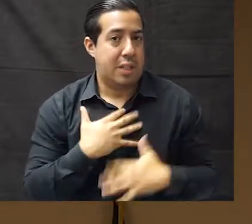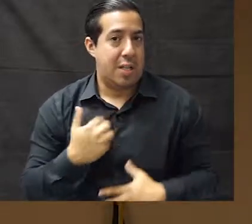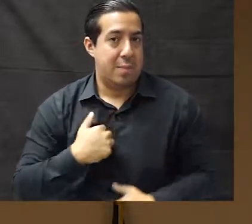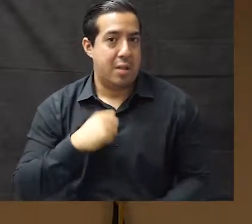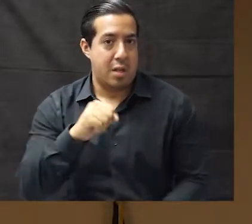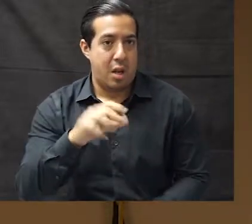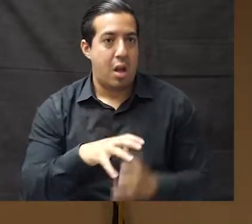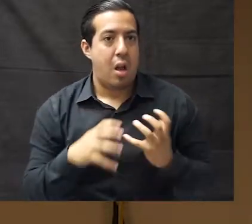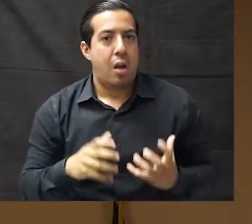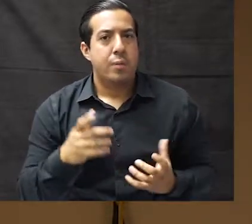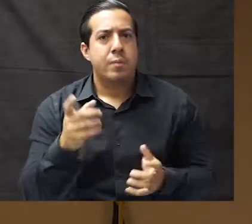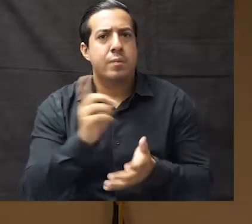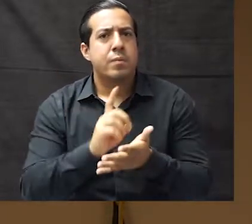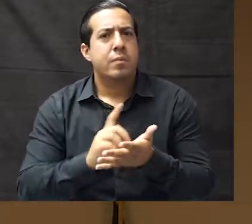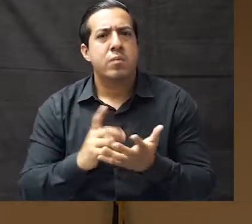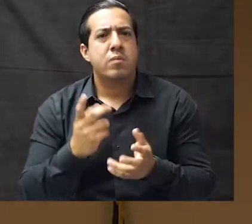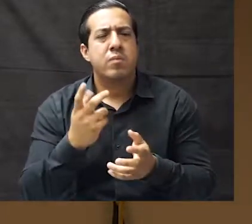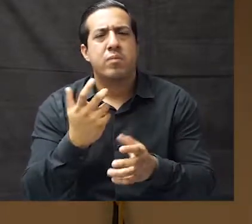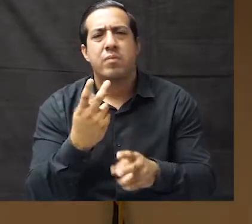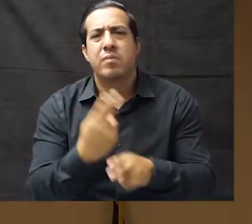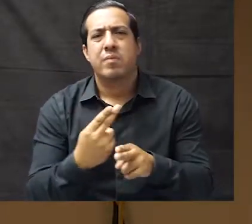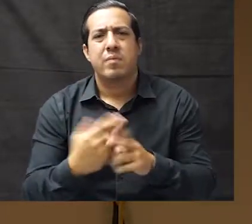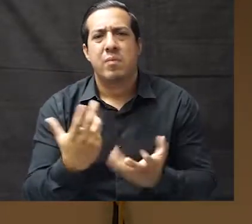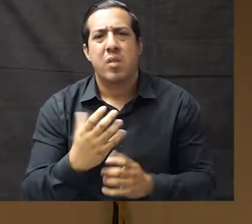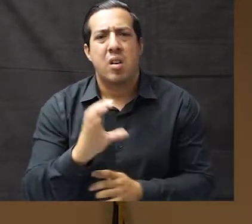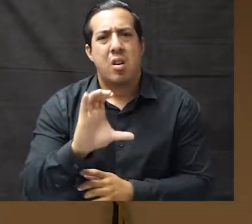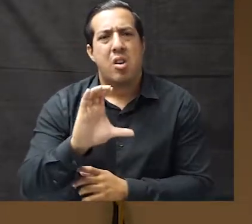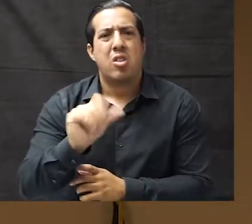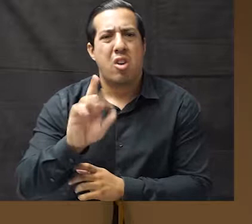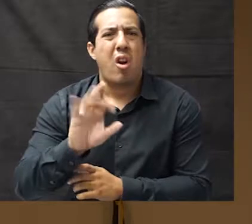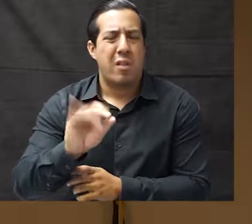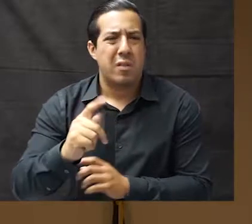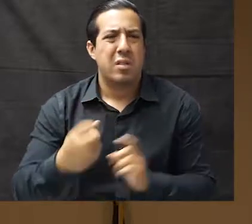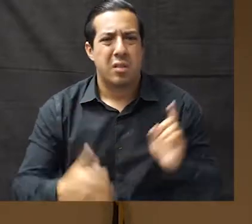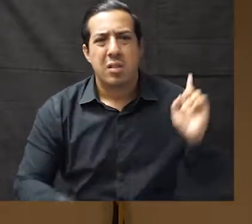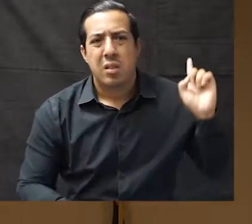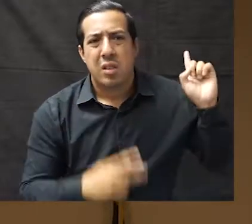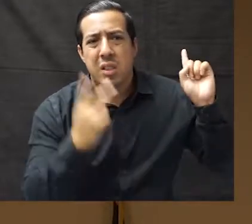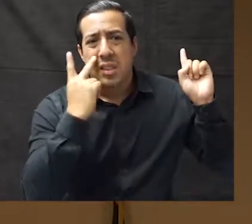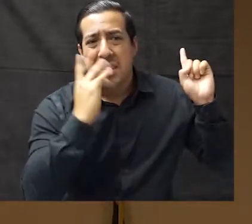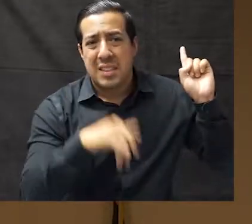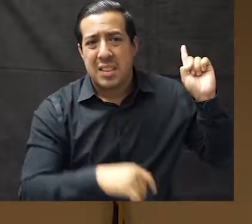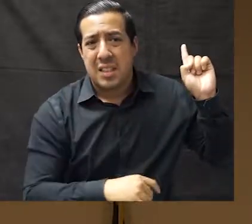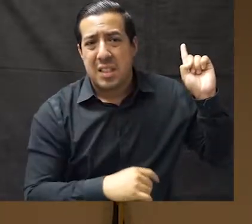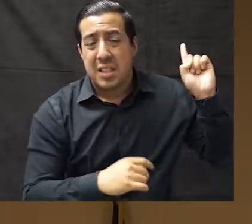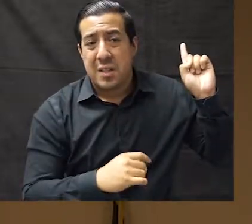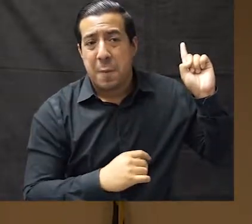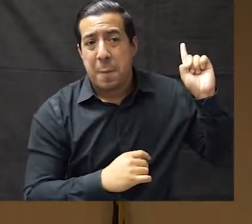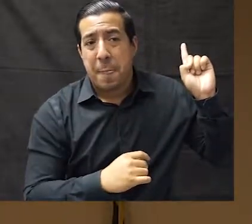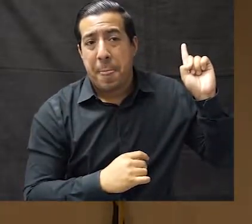The only legitimate use of it is as a large animal tranquilizer, but it keeps going.